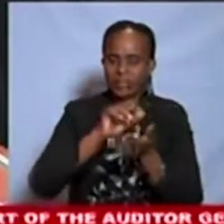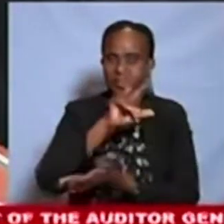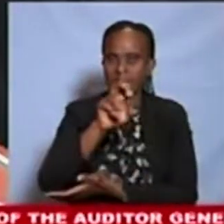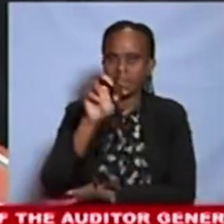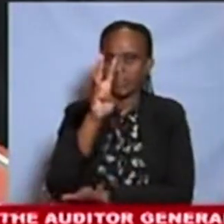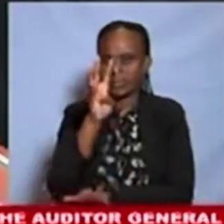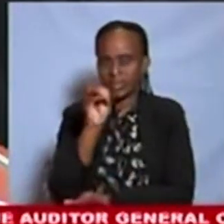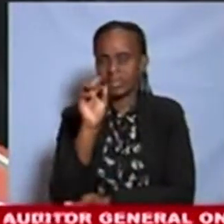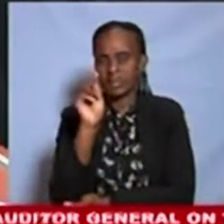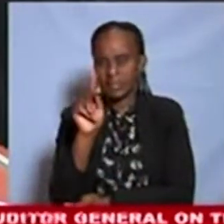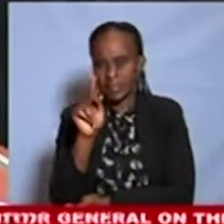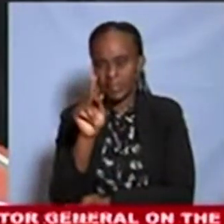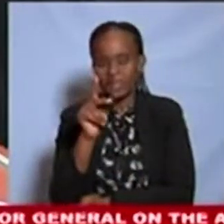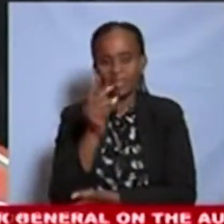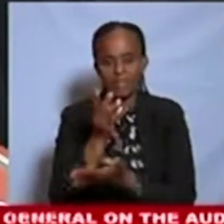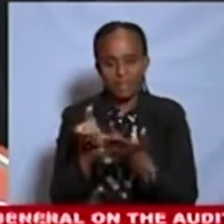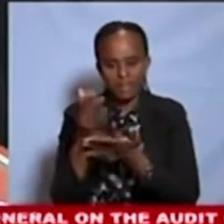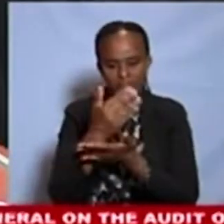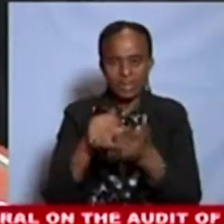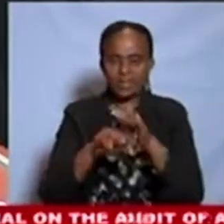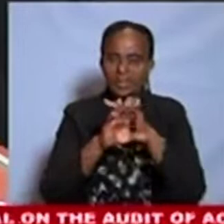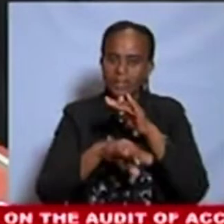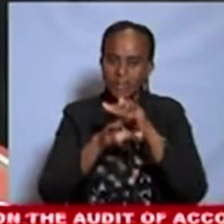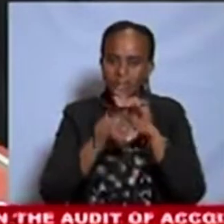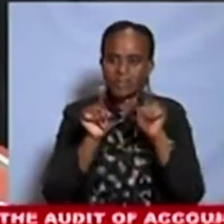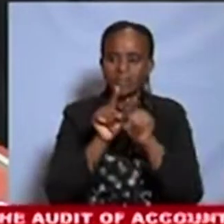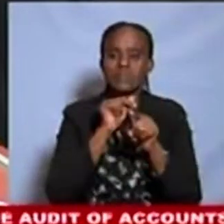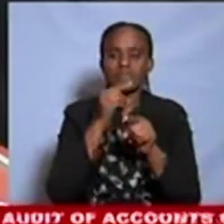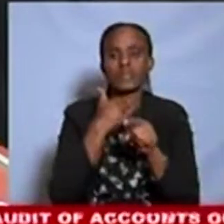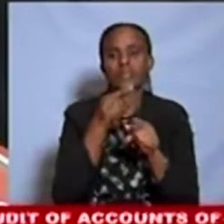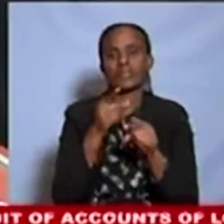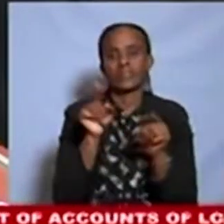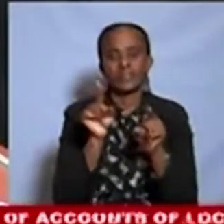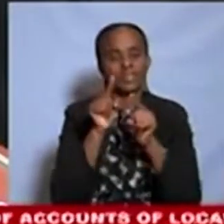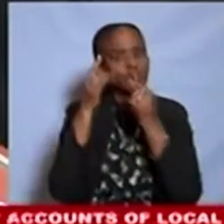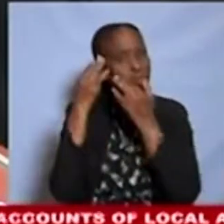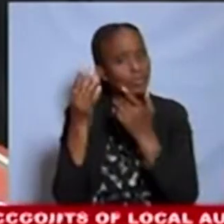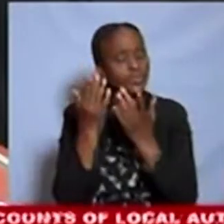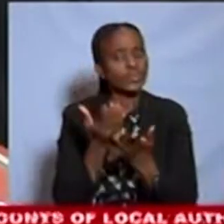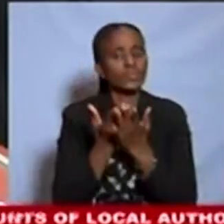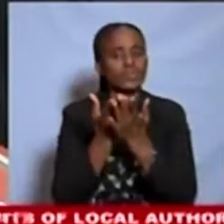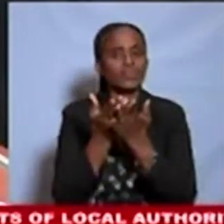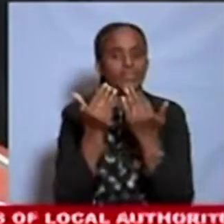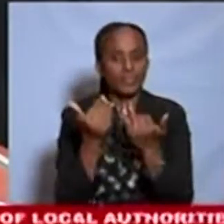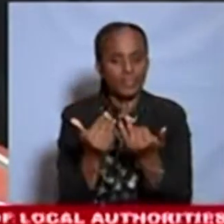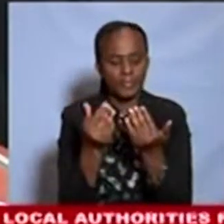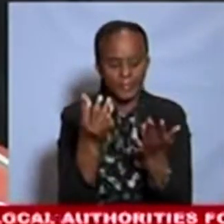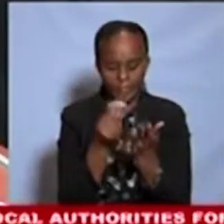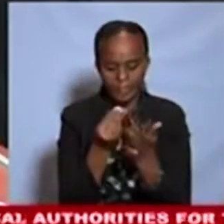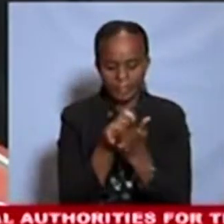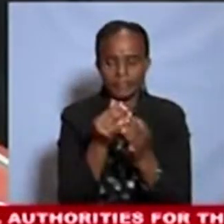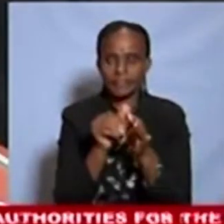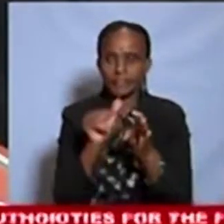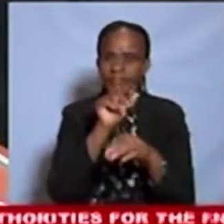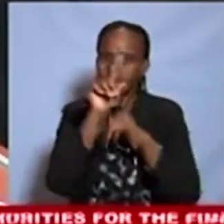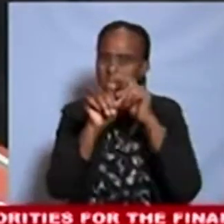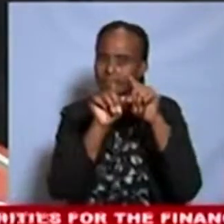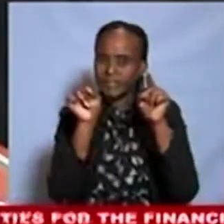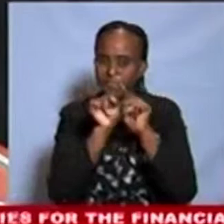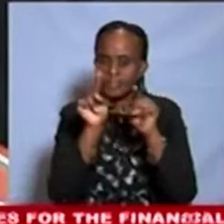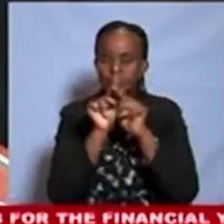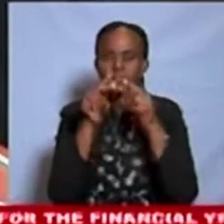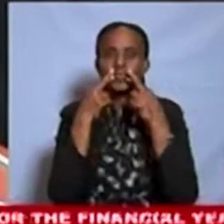7,340 kwacha collected during the period was not accounted for and wish to submit that the amount in question was a result of